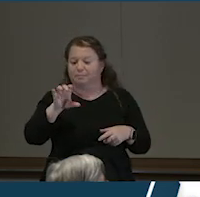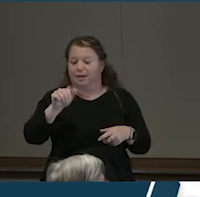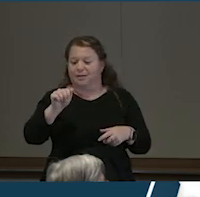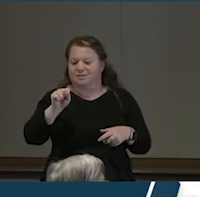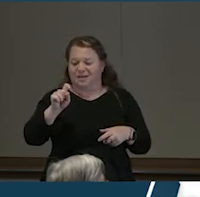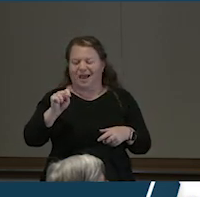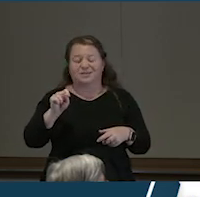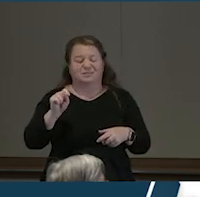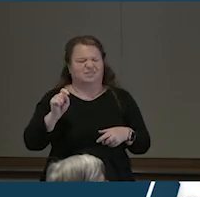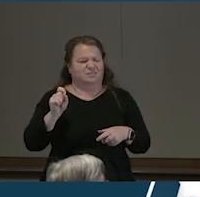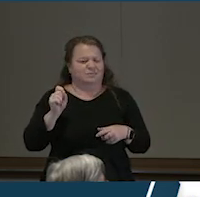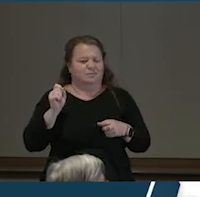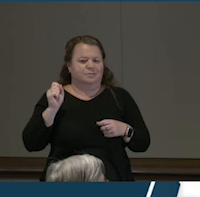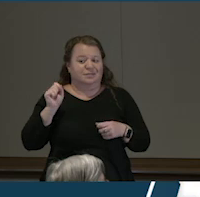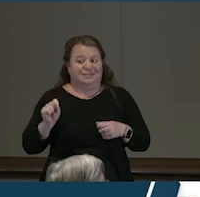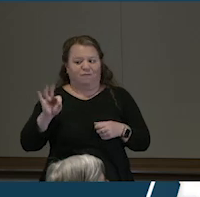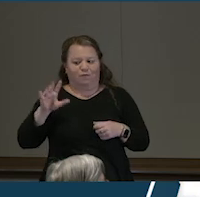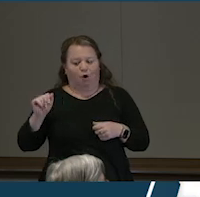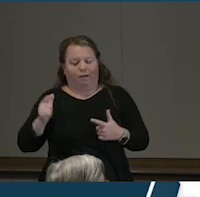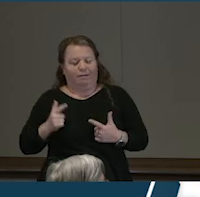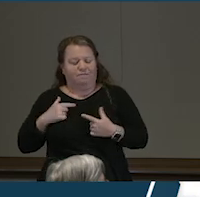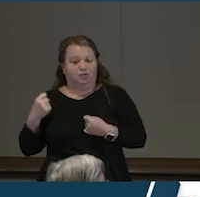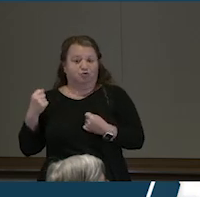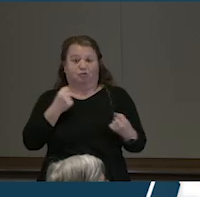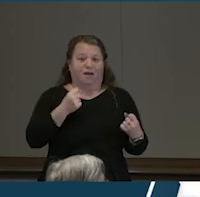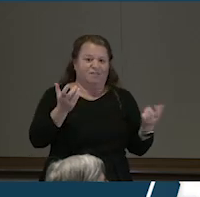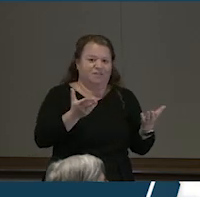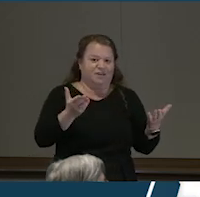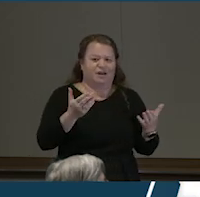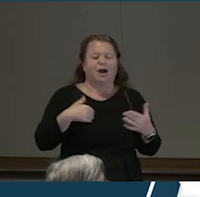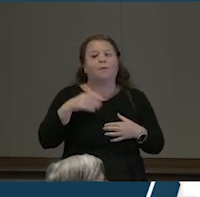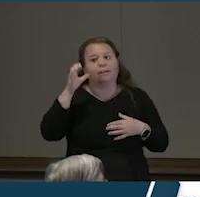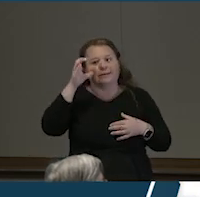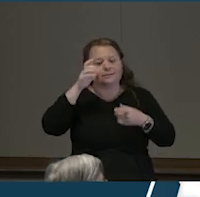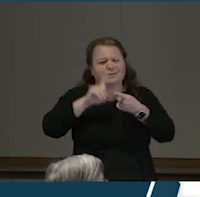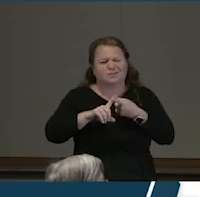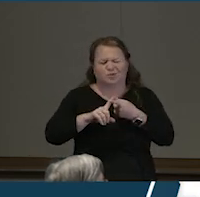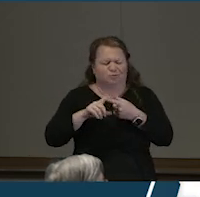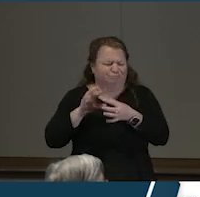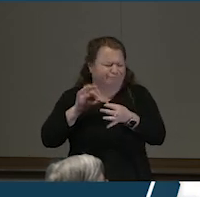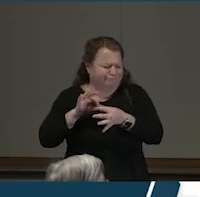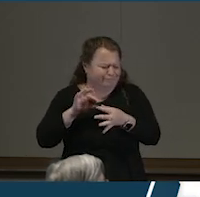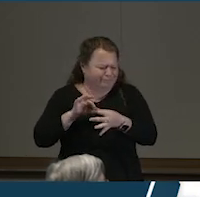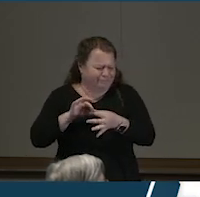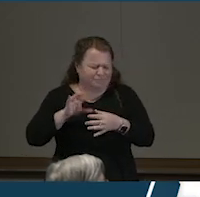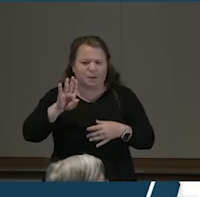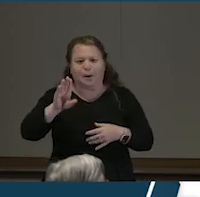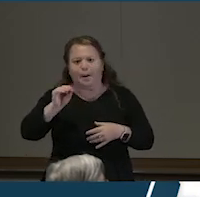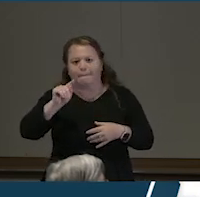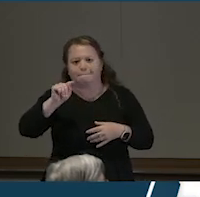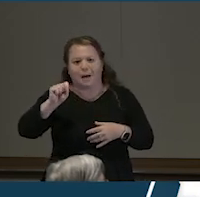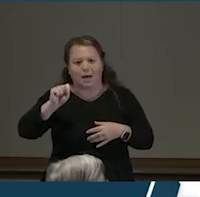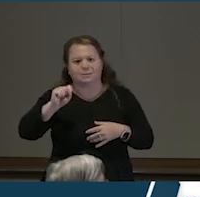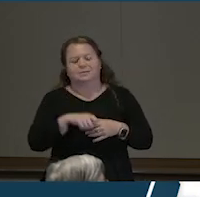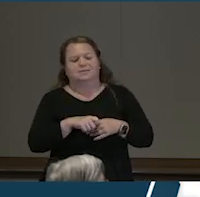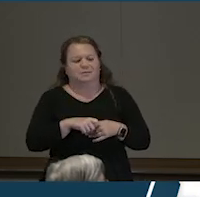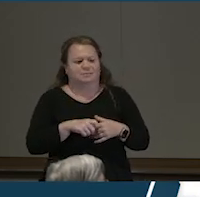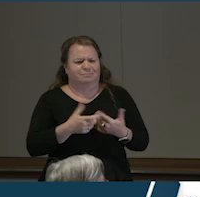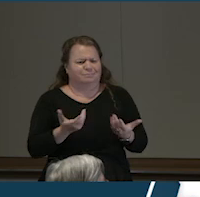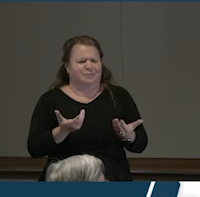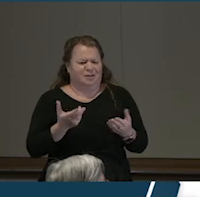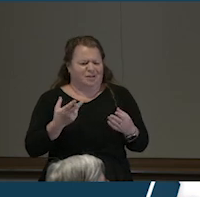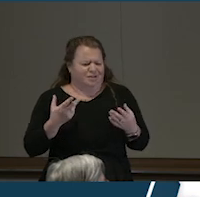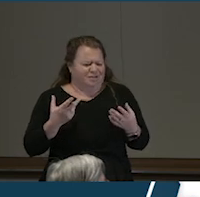from South Florida here the other day, and it was a whole thing on bots. And so we don't even know if those humans that are